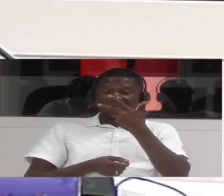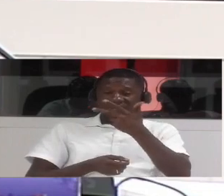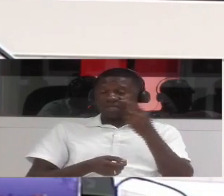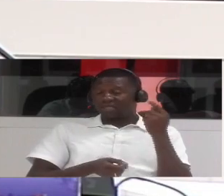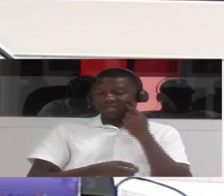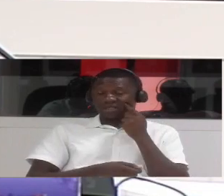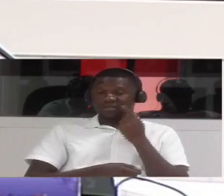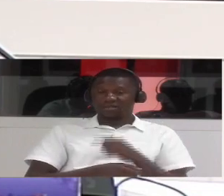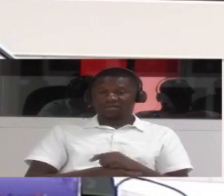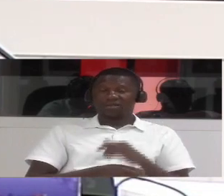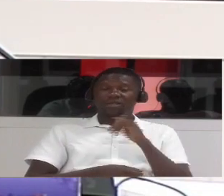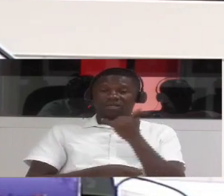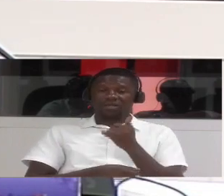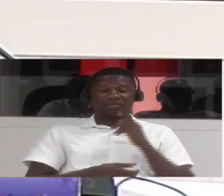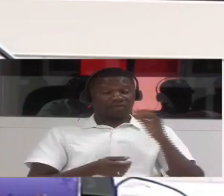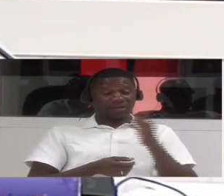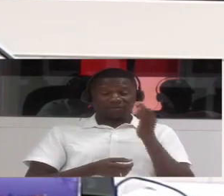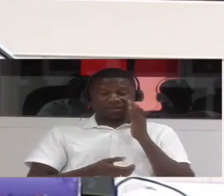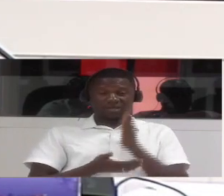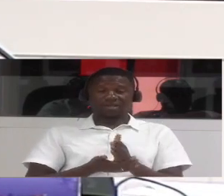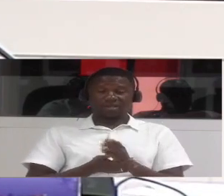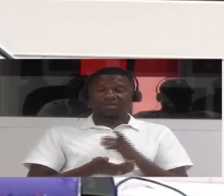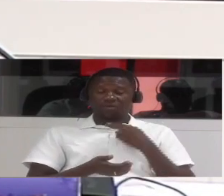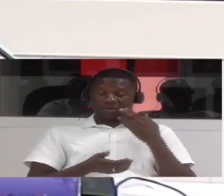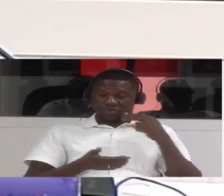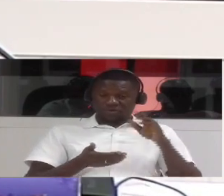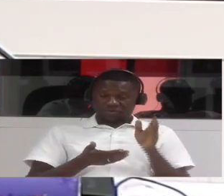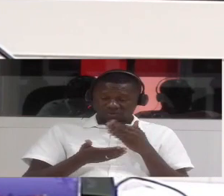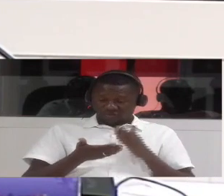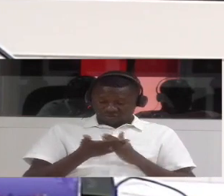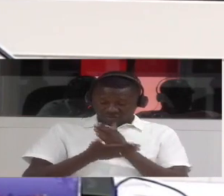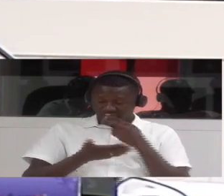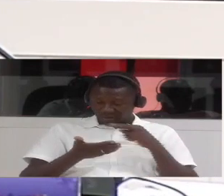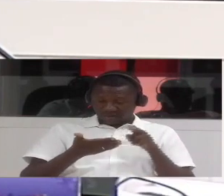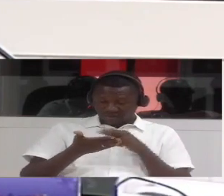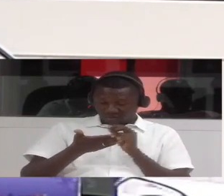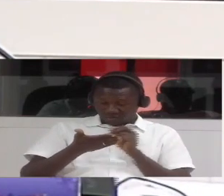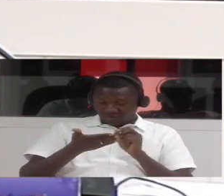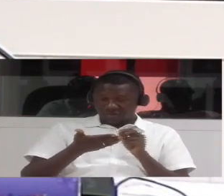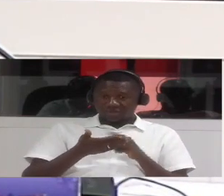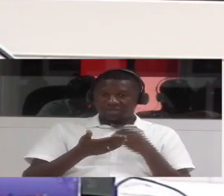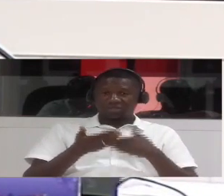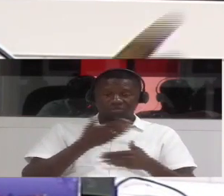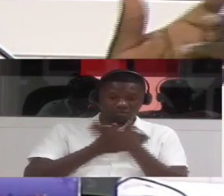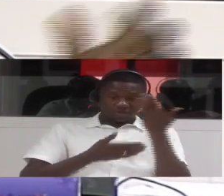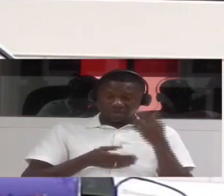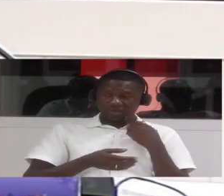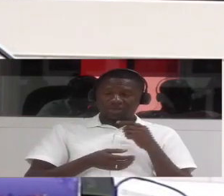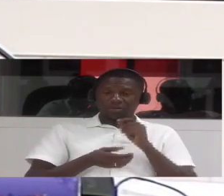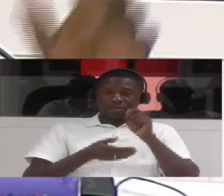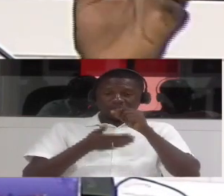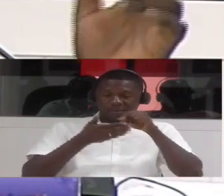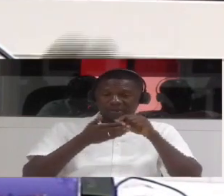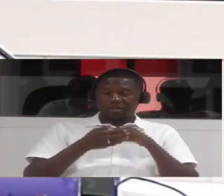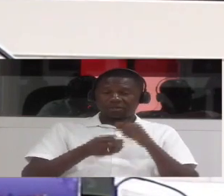very right. In fact, when I was going through my notes this morning, I saw that and I marked it as torture. So it's not